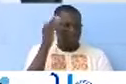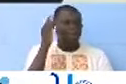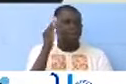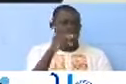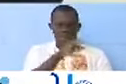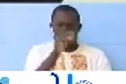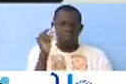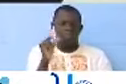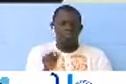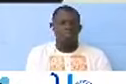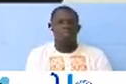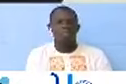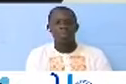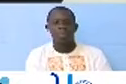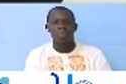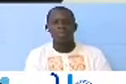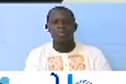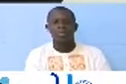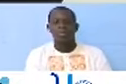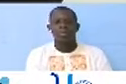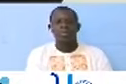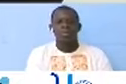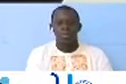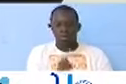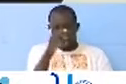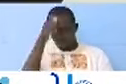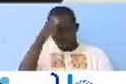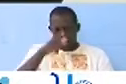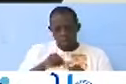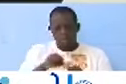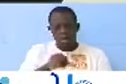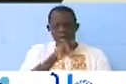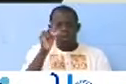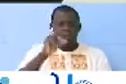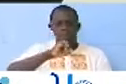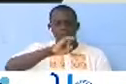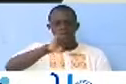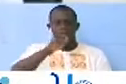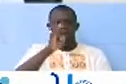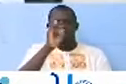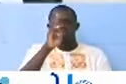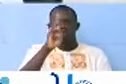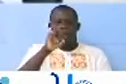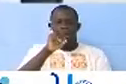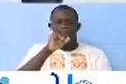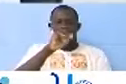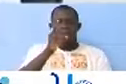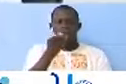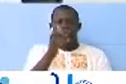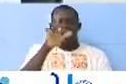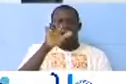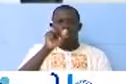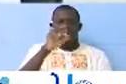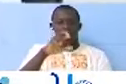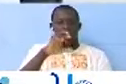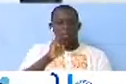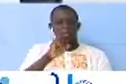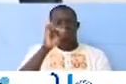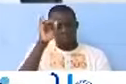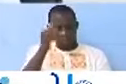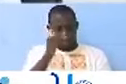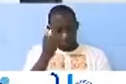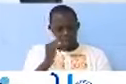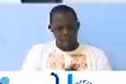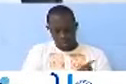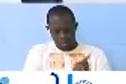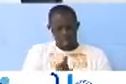name. Can you recall the name Junglers? Niko Jungler, for see from the son of Magana. Well, they